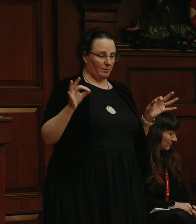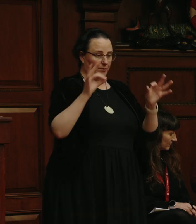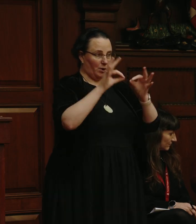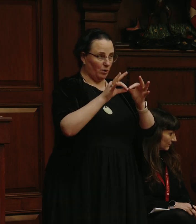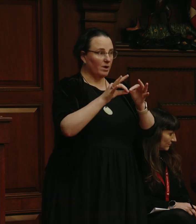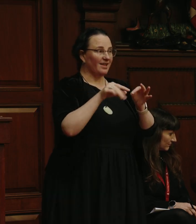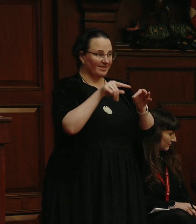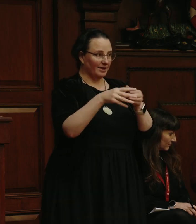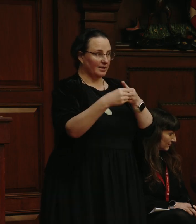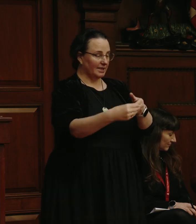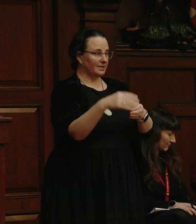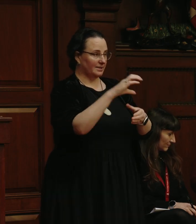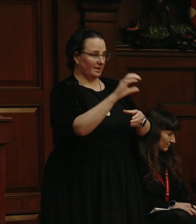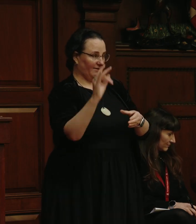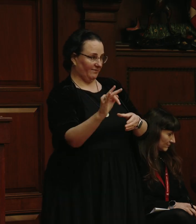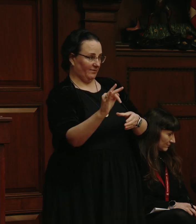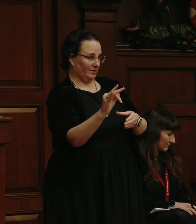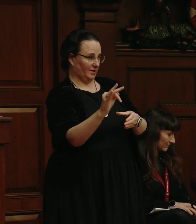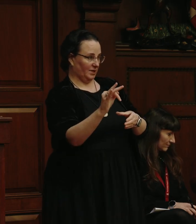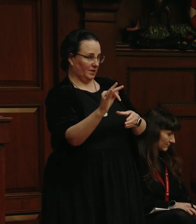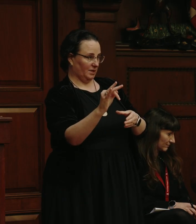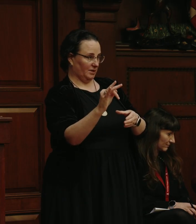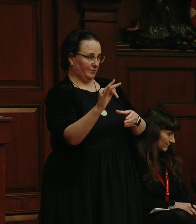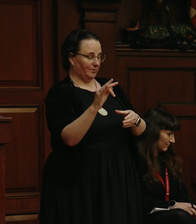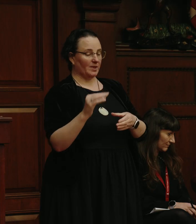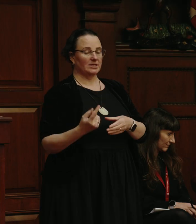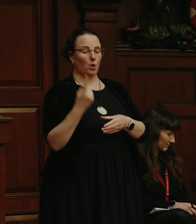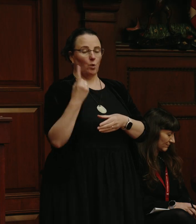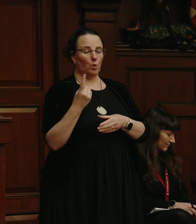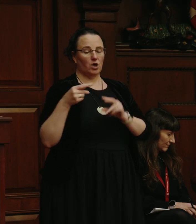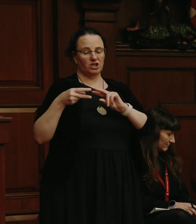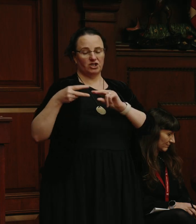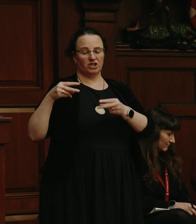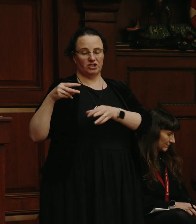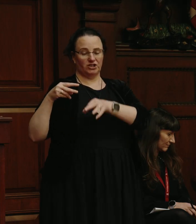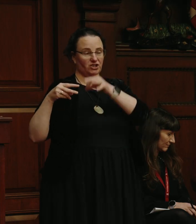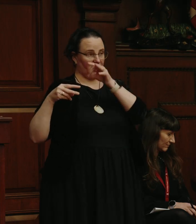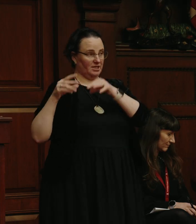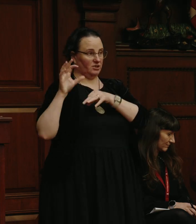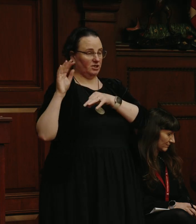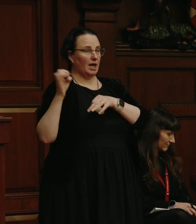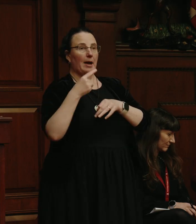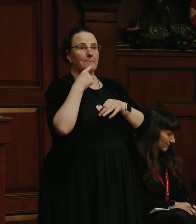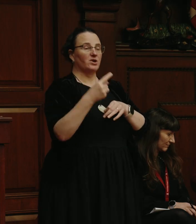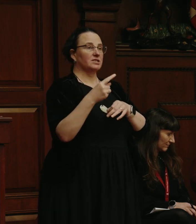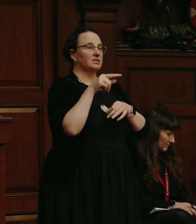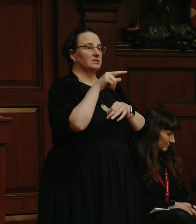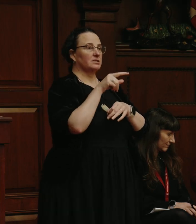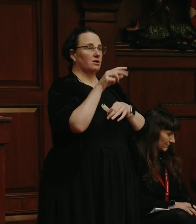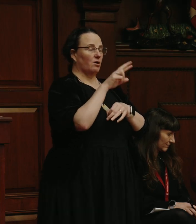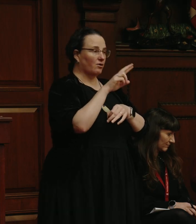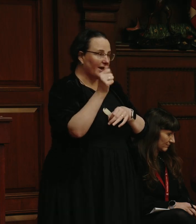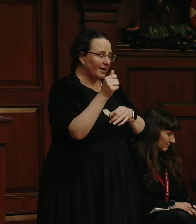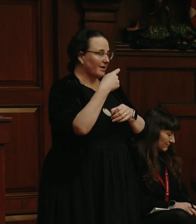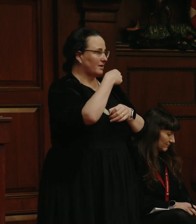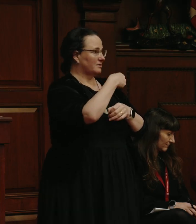fibrosis. So these type of conditions, there's 1 gene that causes it. In Sjögren's or lupus or rheumatoid, genetics